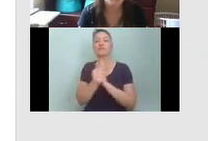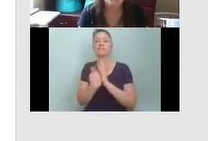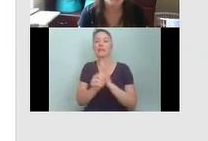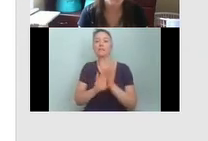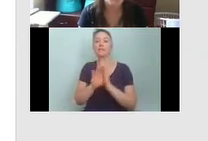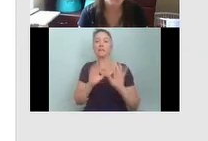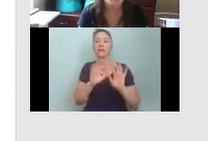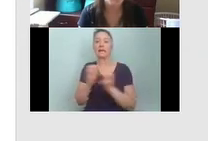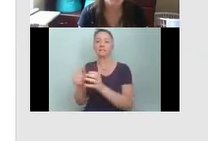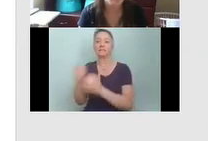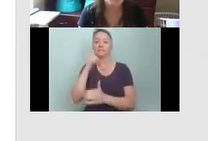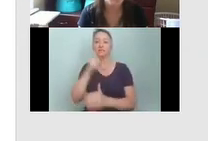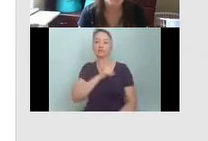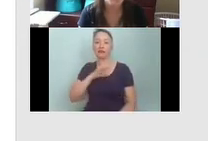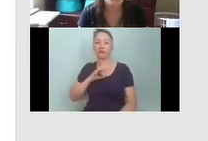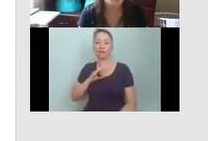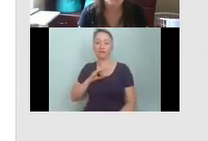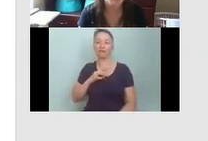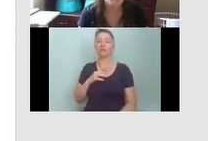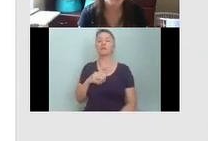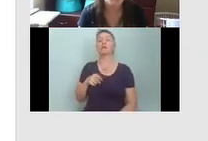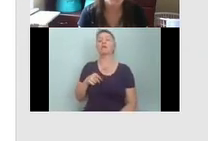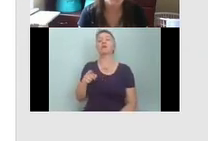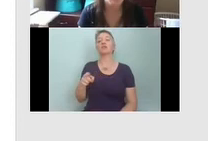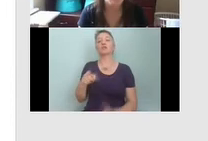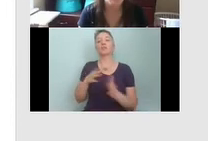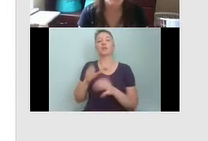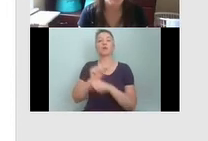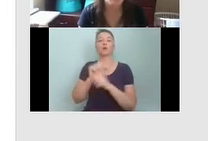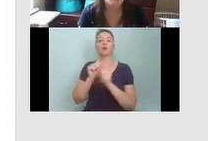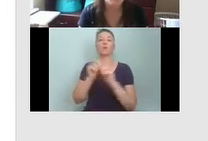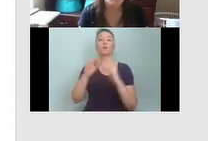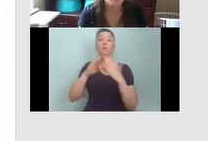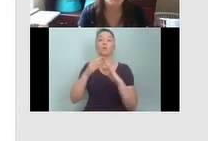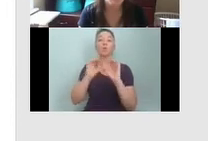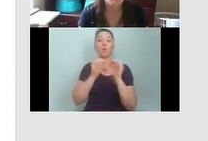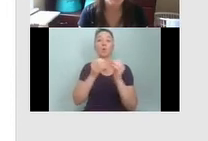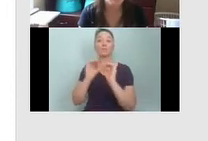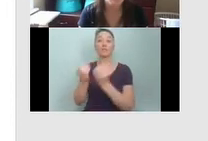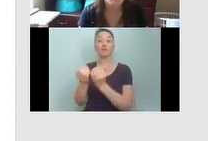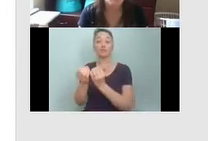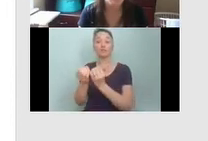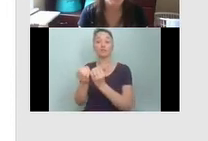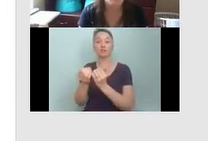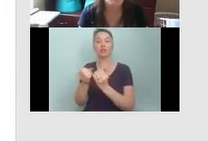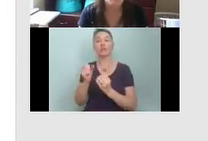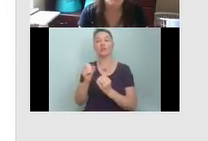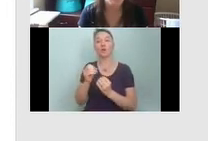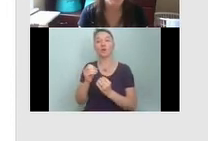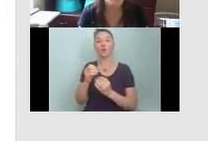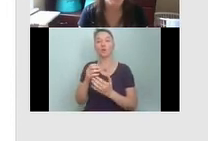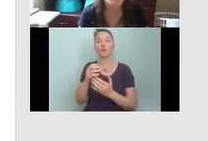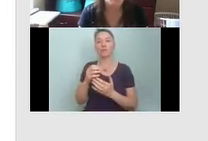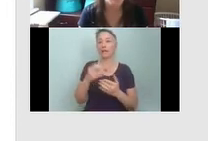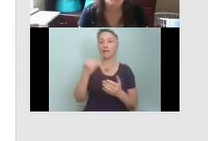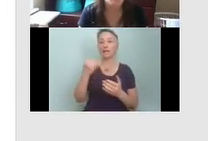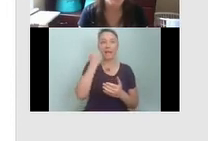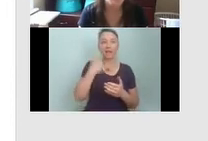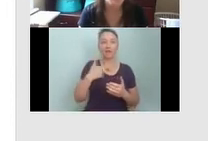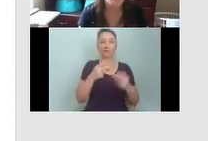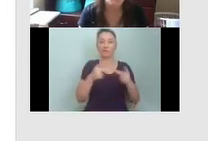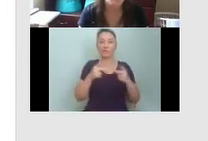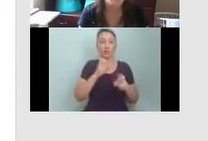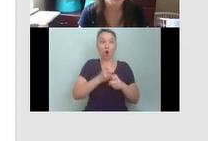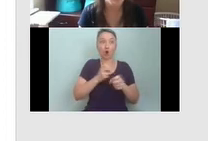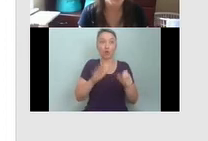for our staff members. She'll be working with community organizations to create a talent pipeline for our hard-to-fill positions. And she'll also